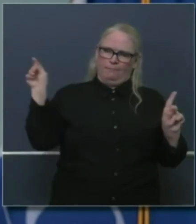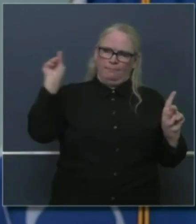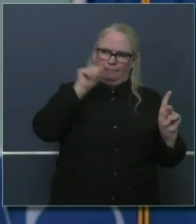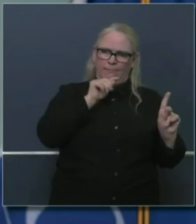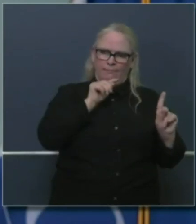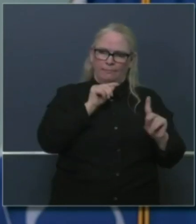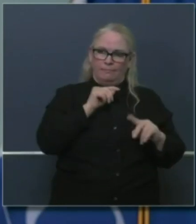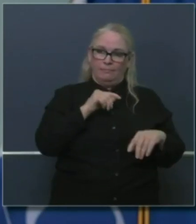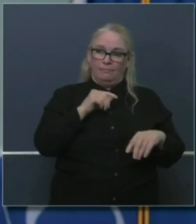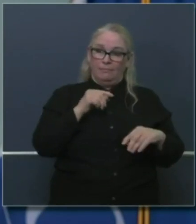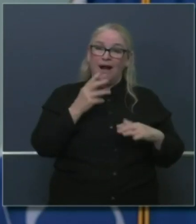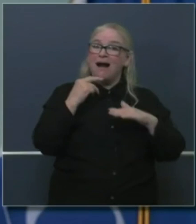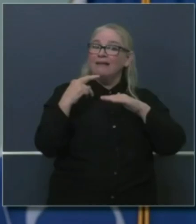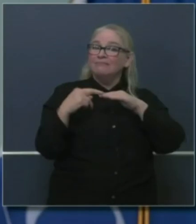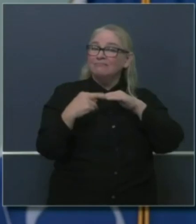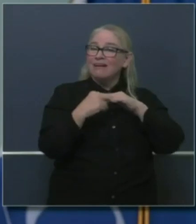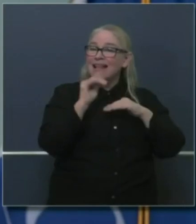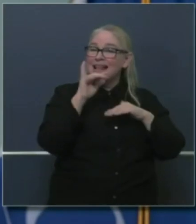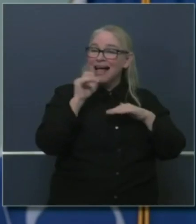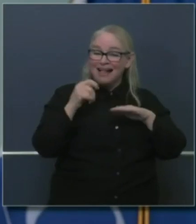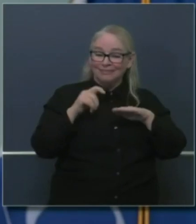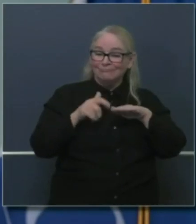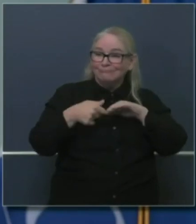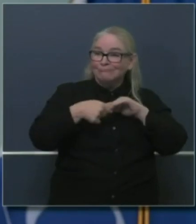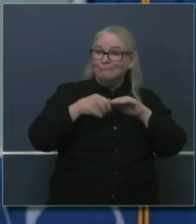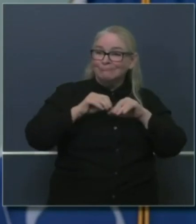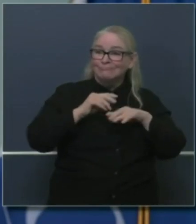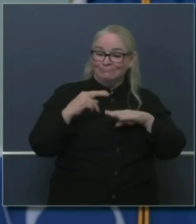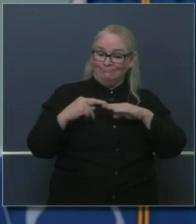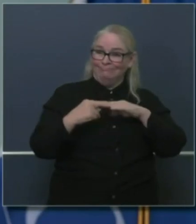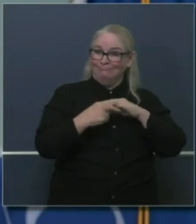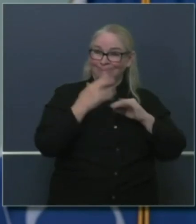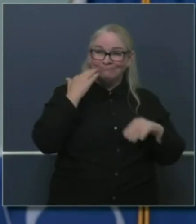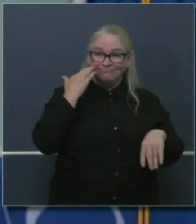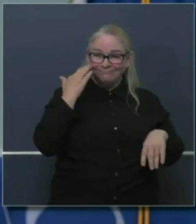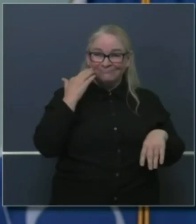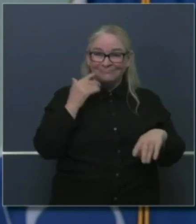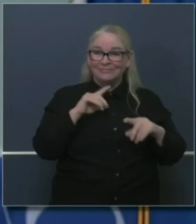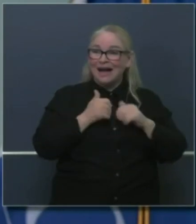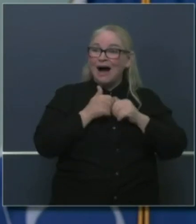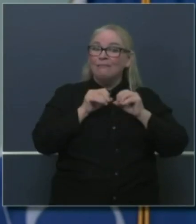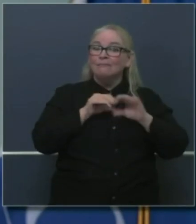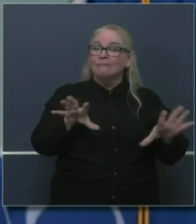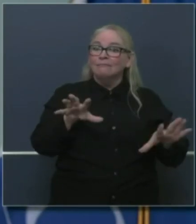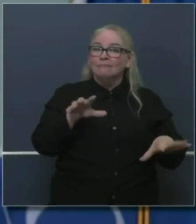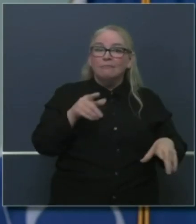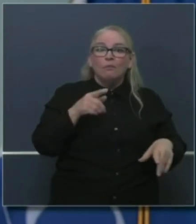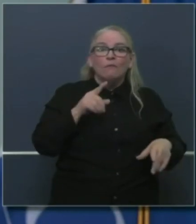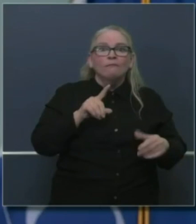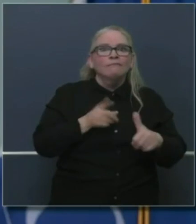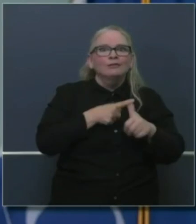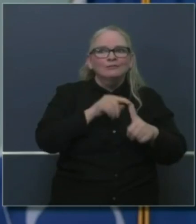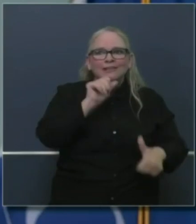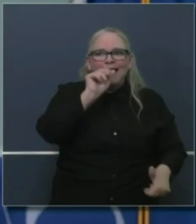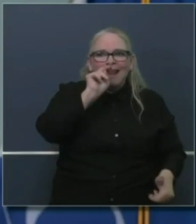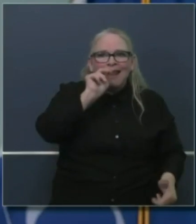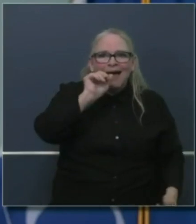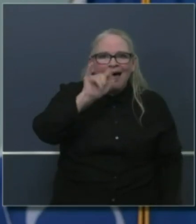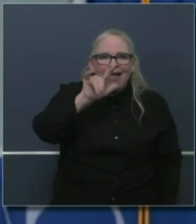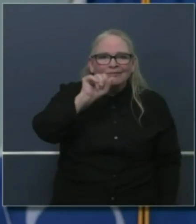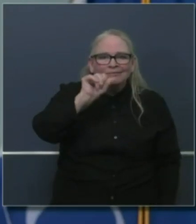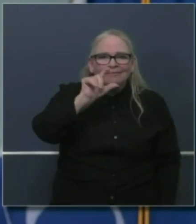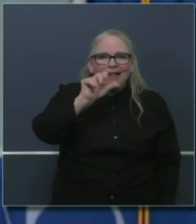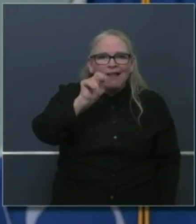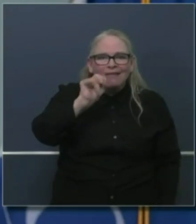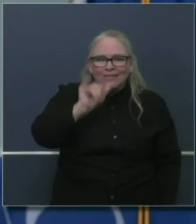This whole thing started in the state of California, the first community spread in a nail salon. I just want to remind everybody